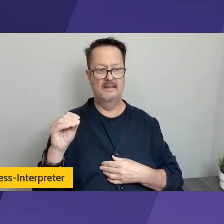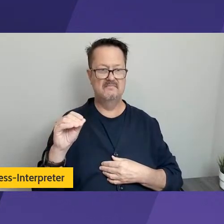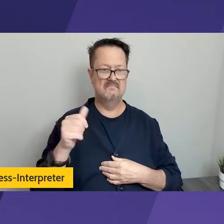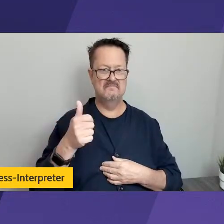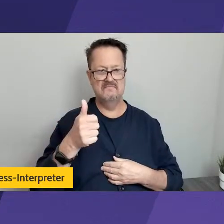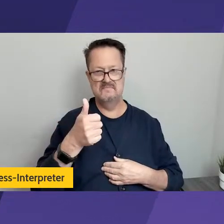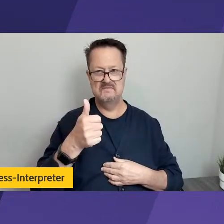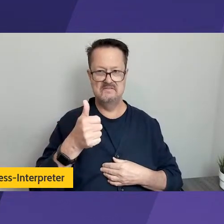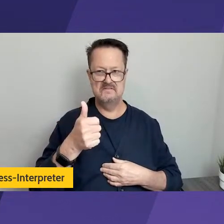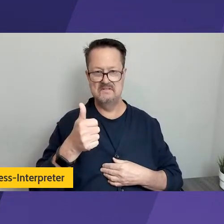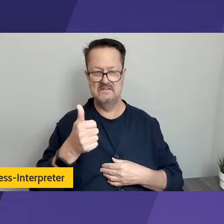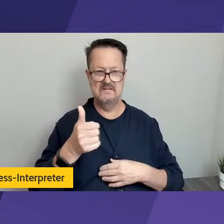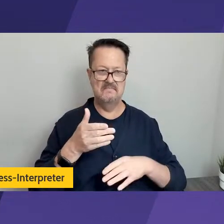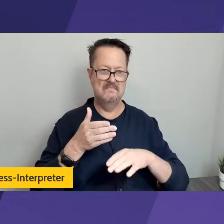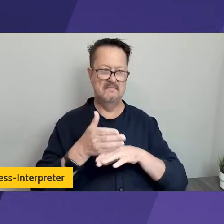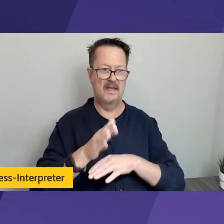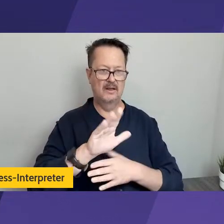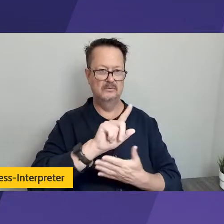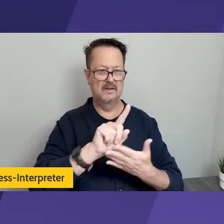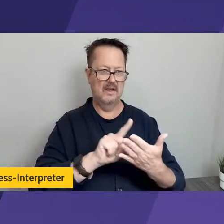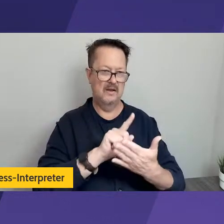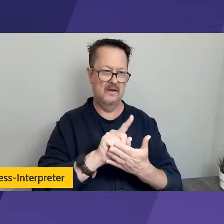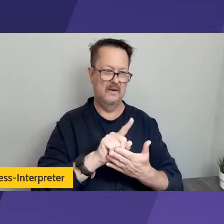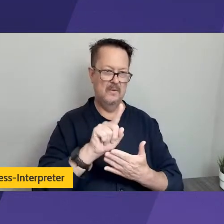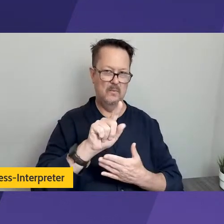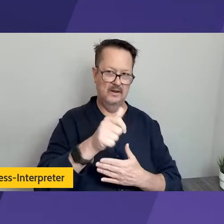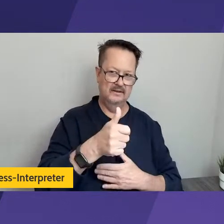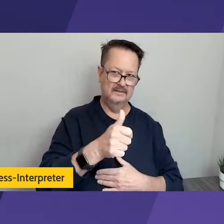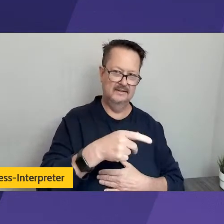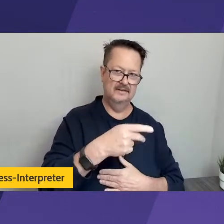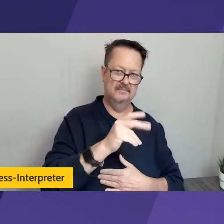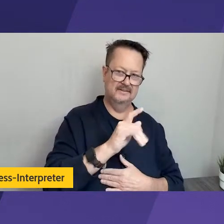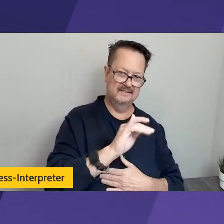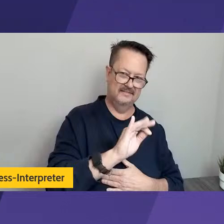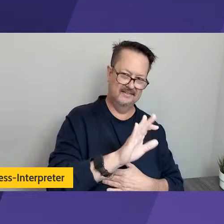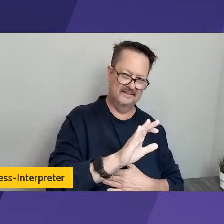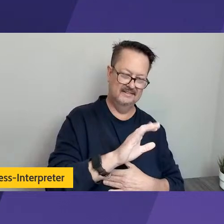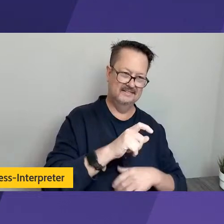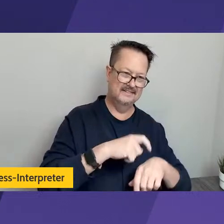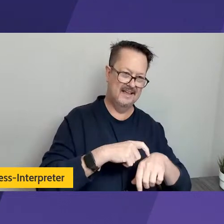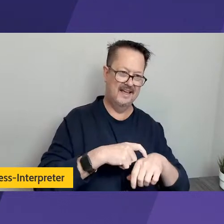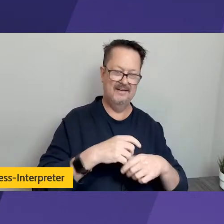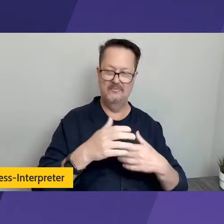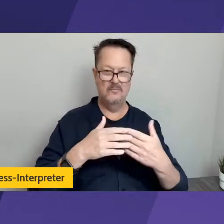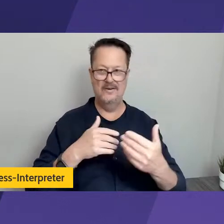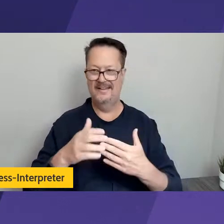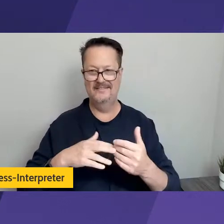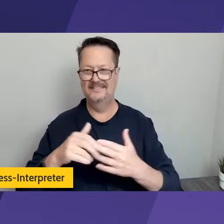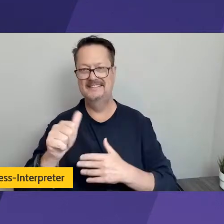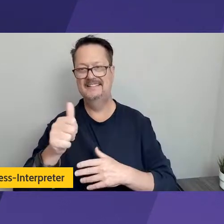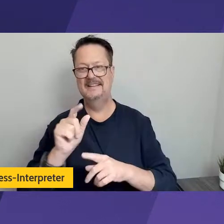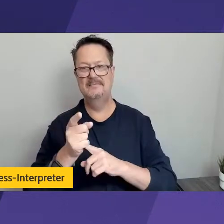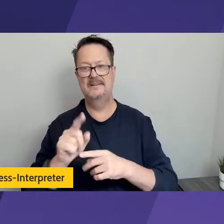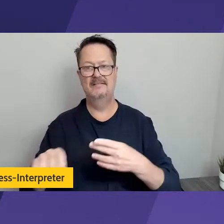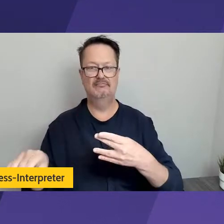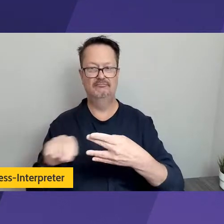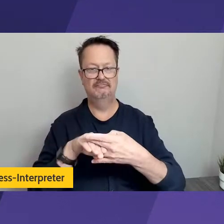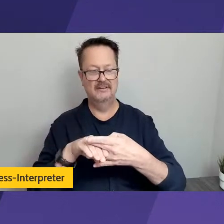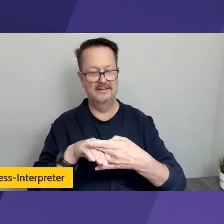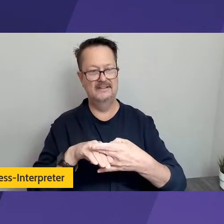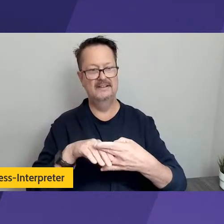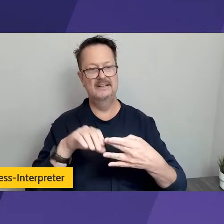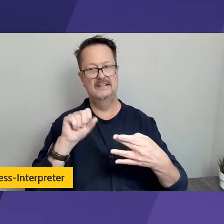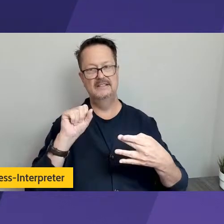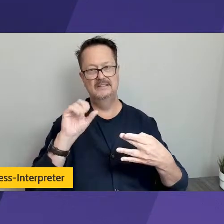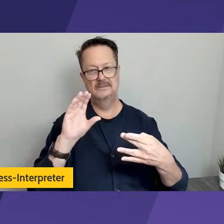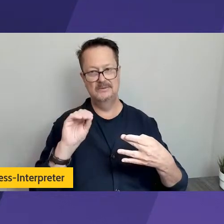10 past your hour, 1:10 Pacific time, whatever 10 your time.